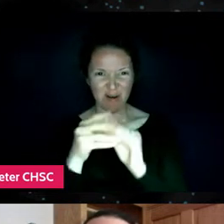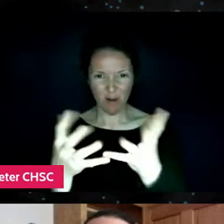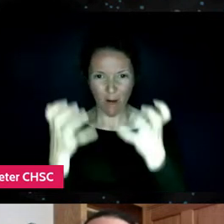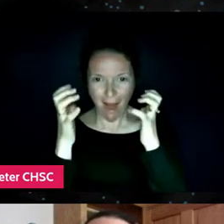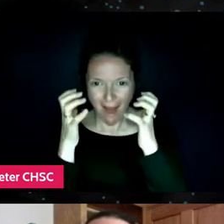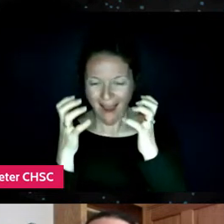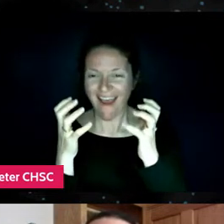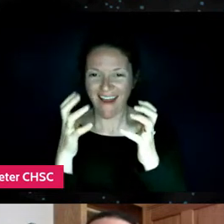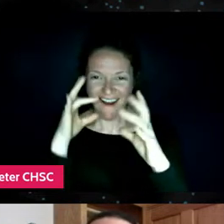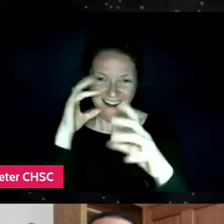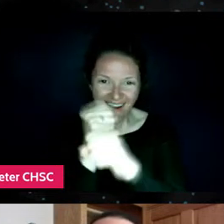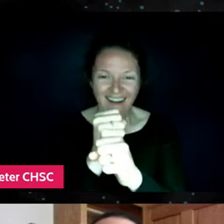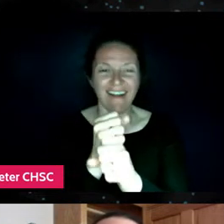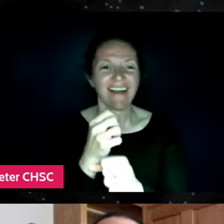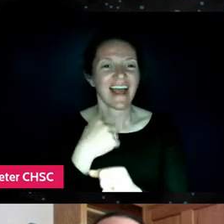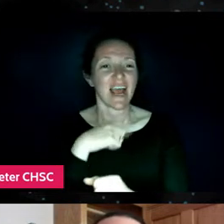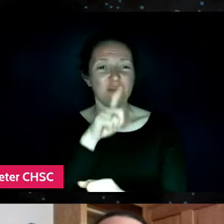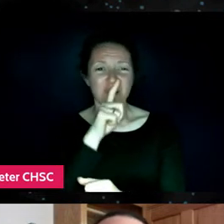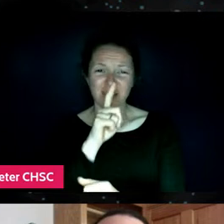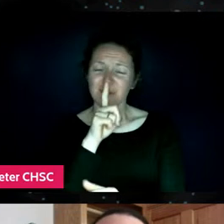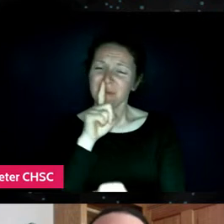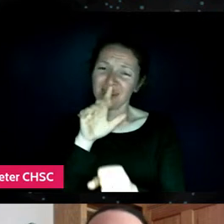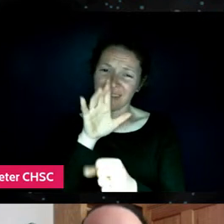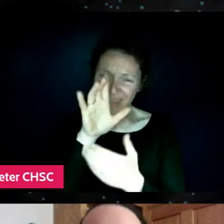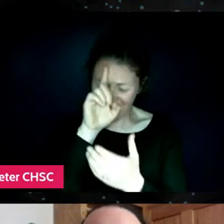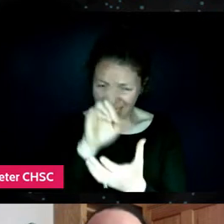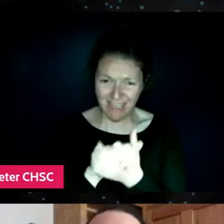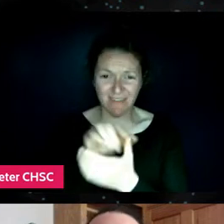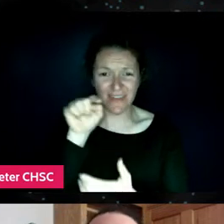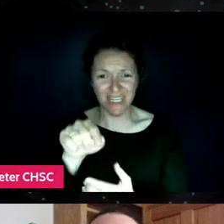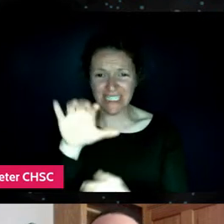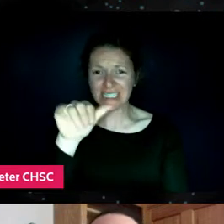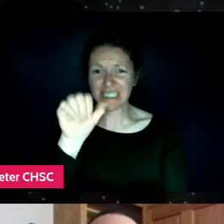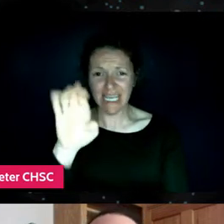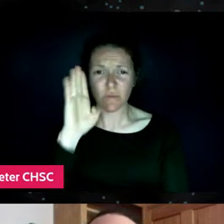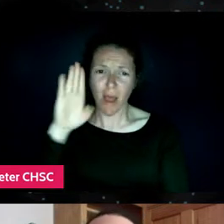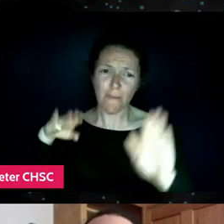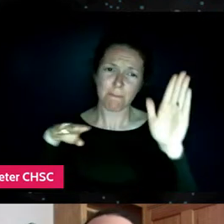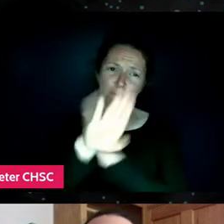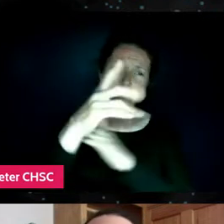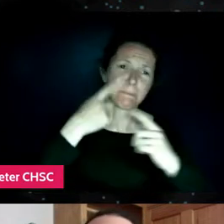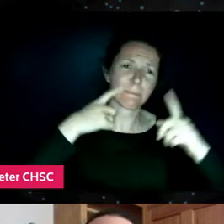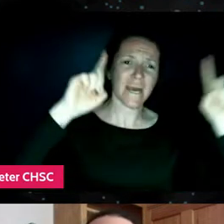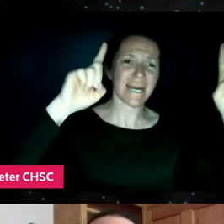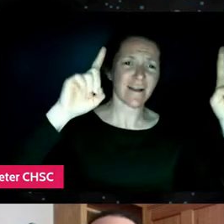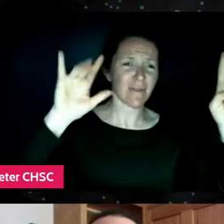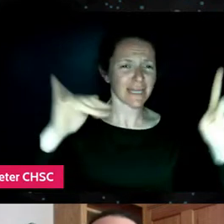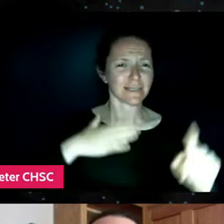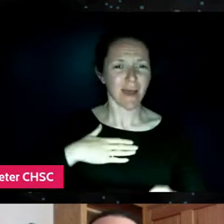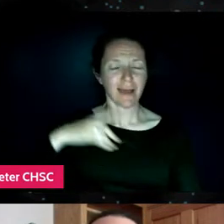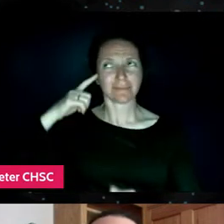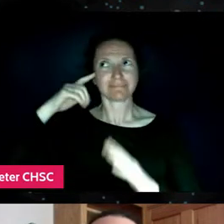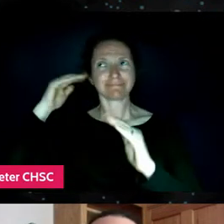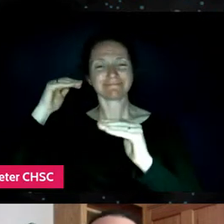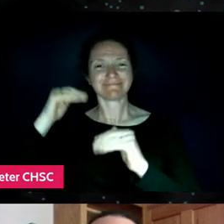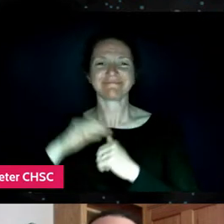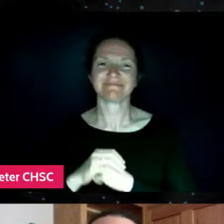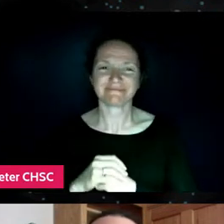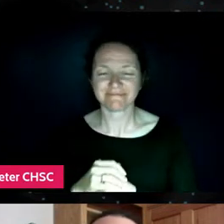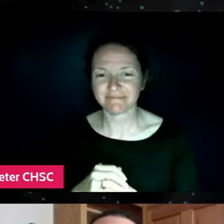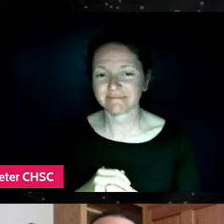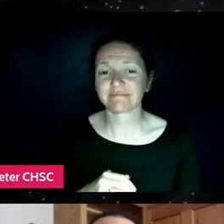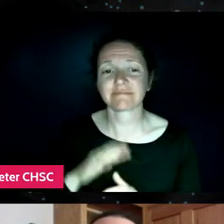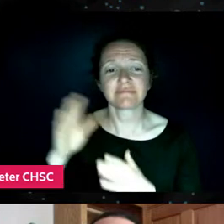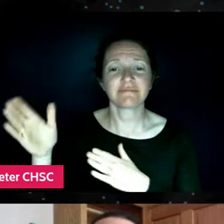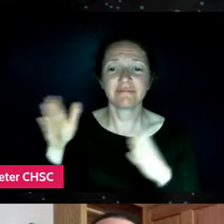And I really truly believed at that point that this case was going to go somewhere. That's awesome. And then Phil, I wanted to turn to